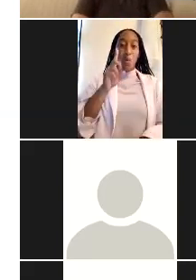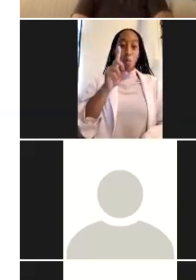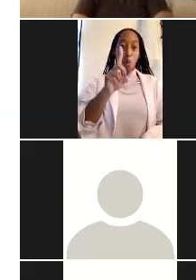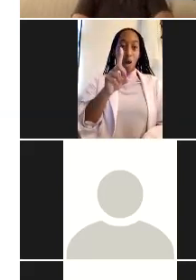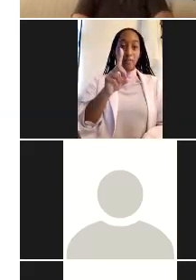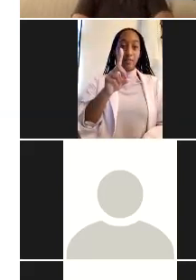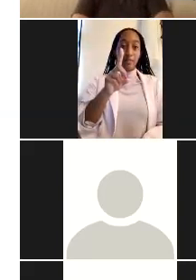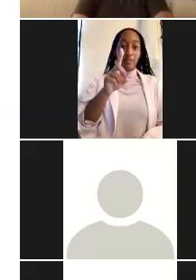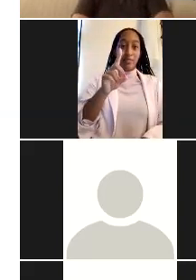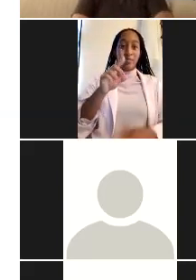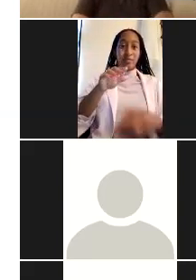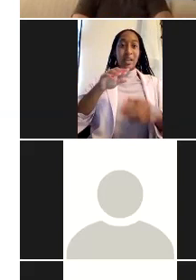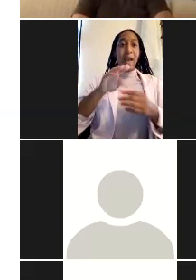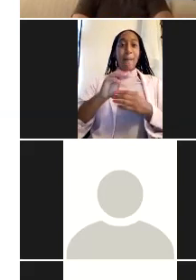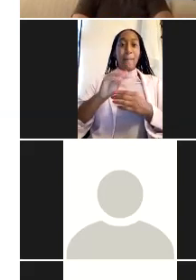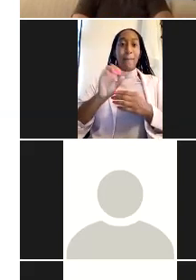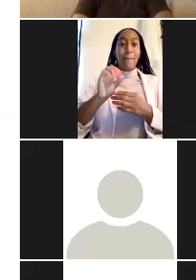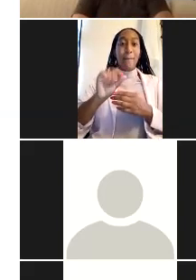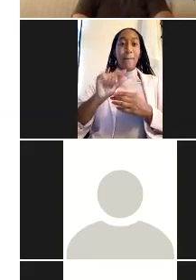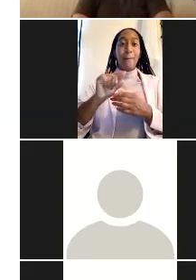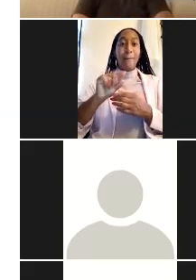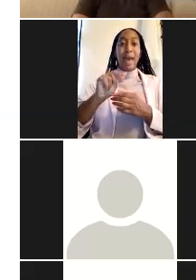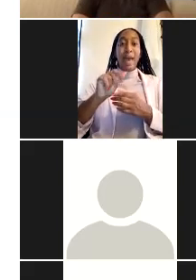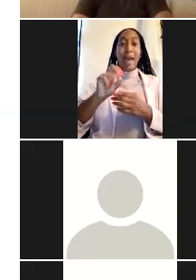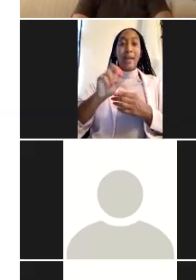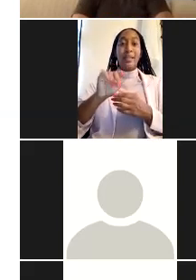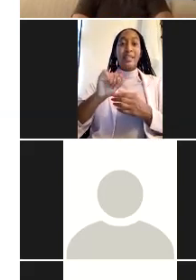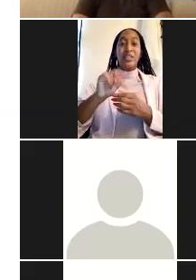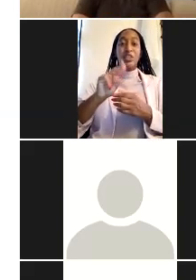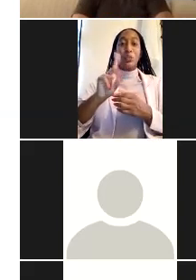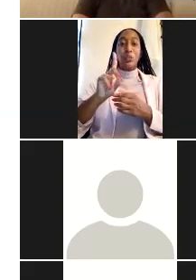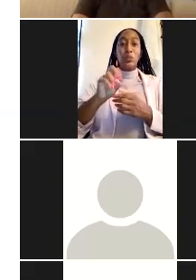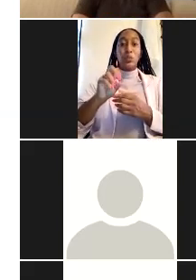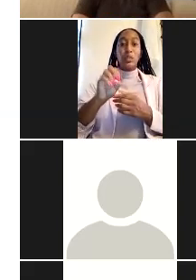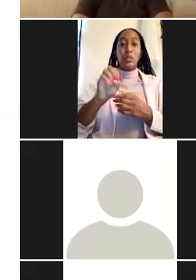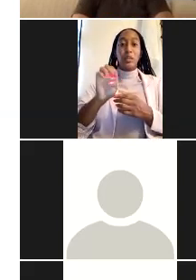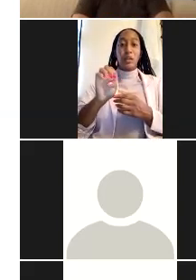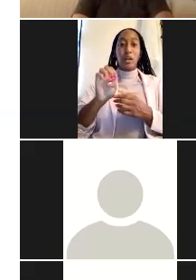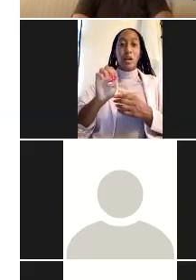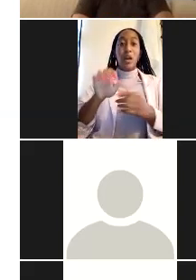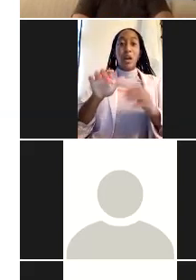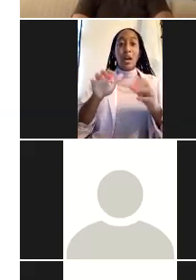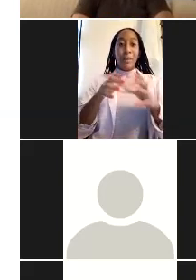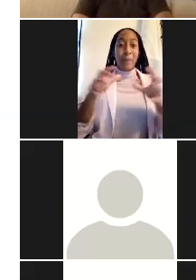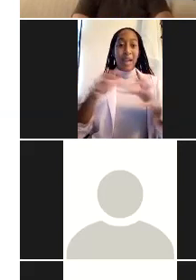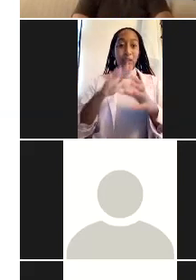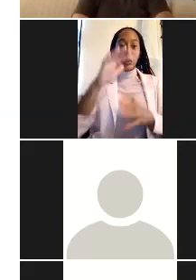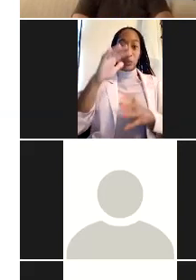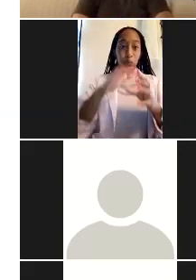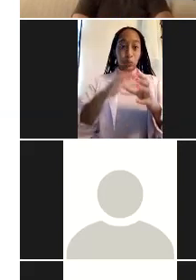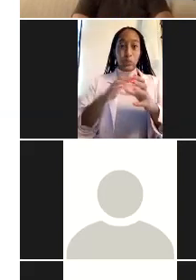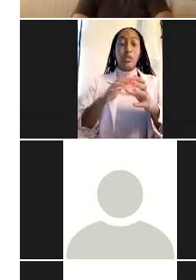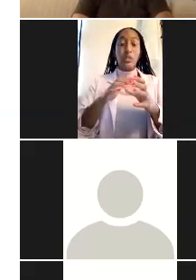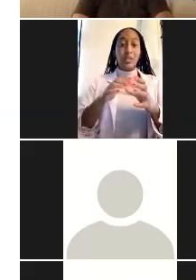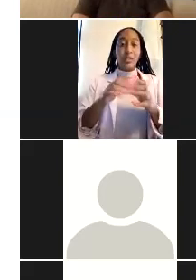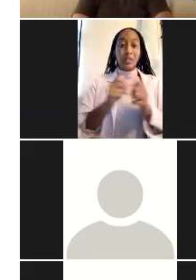concept. Now, to solve a problem with 1D motion, for example, I might have you might show a